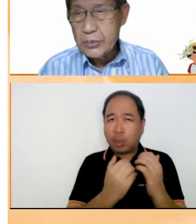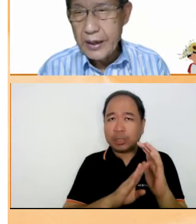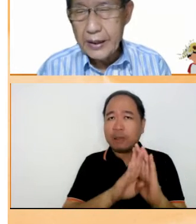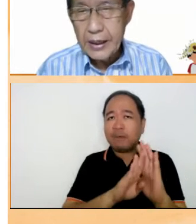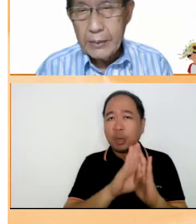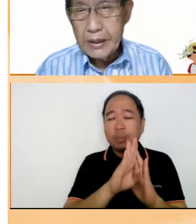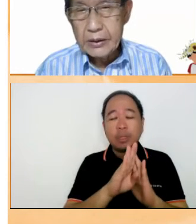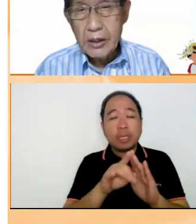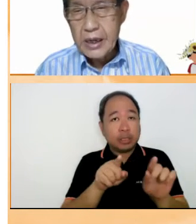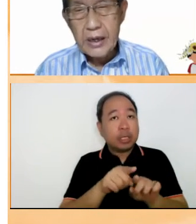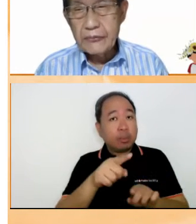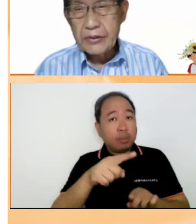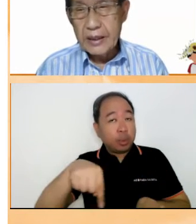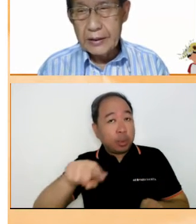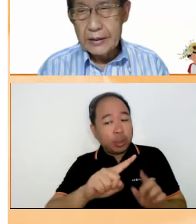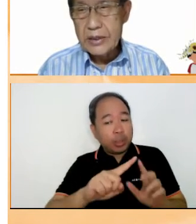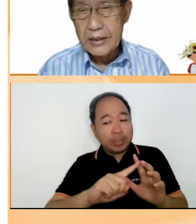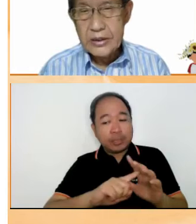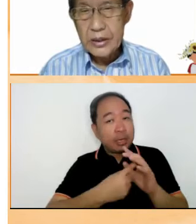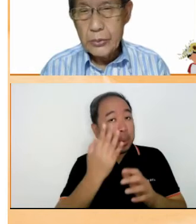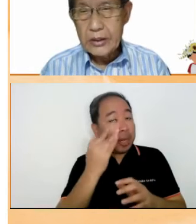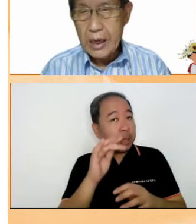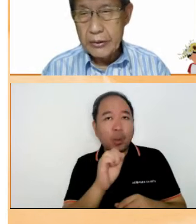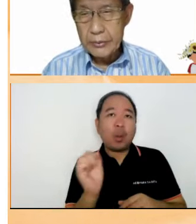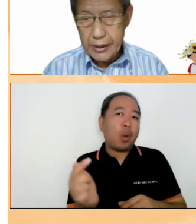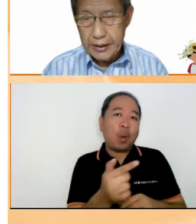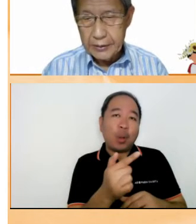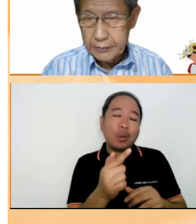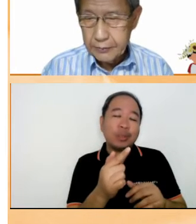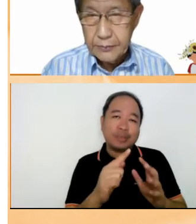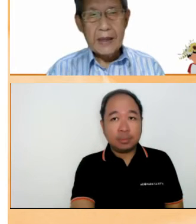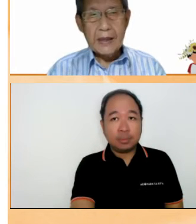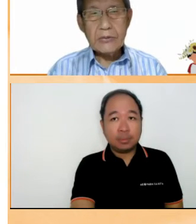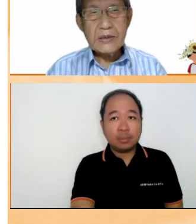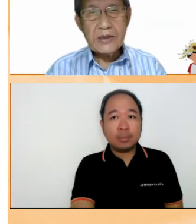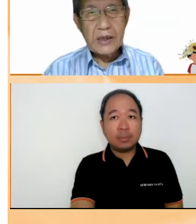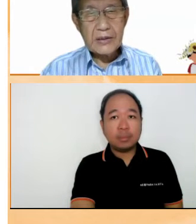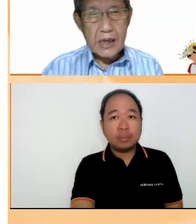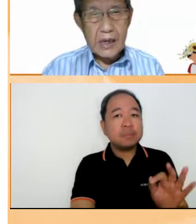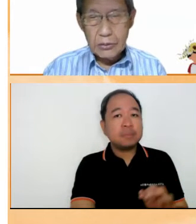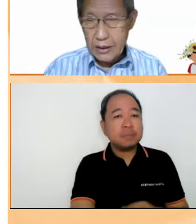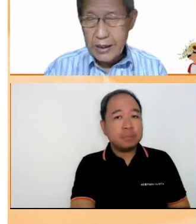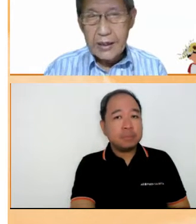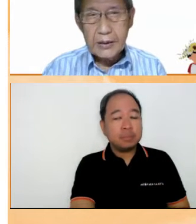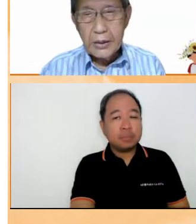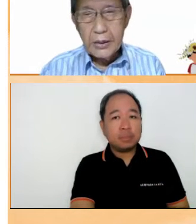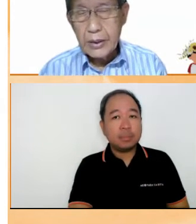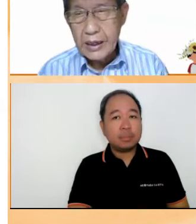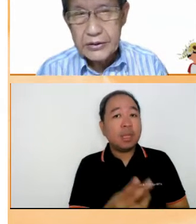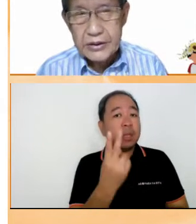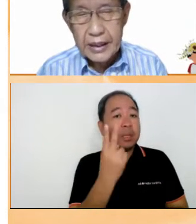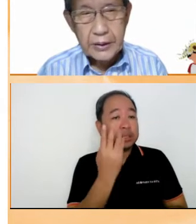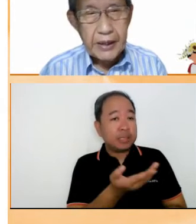this way, because everything starts with our brain. Now, this is the outline.